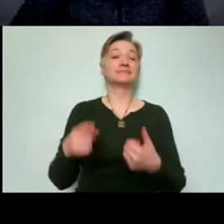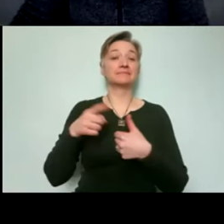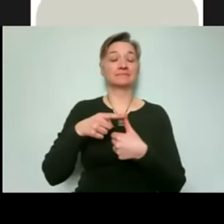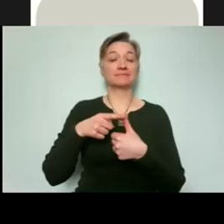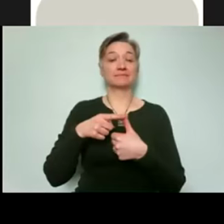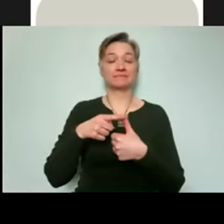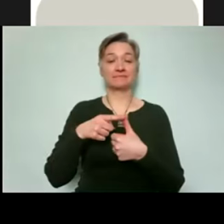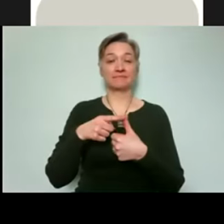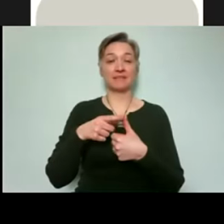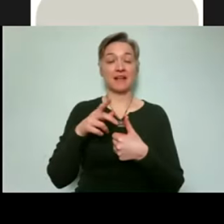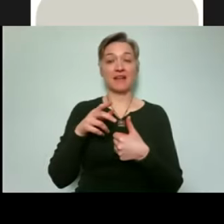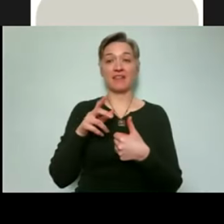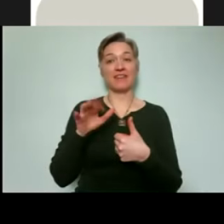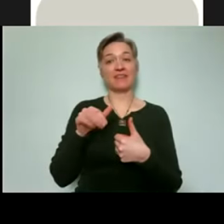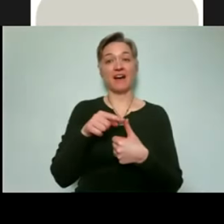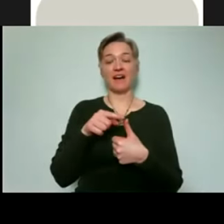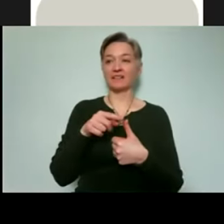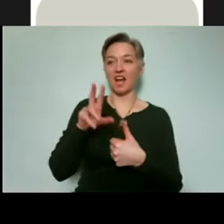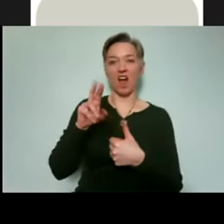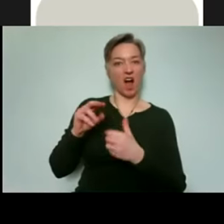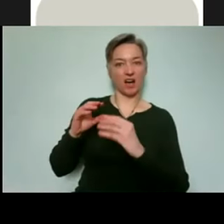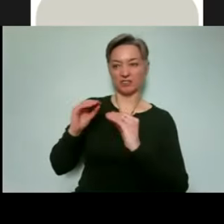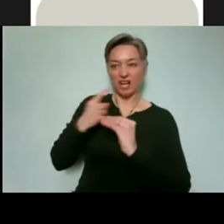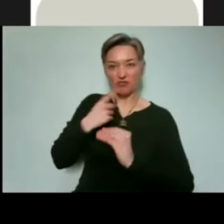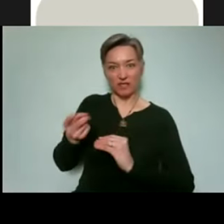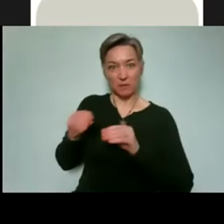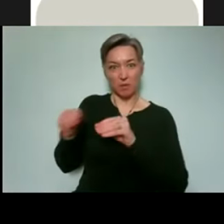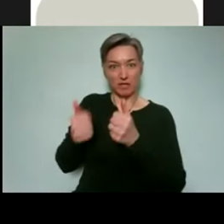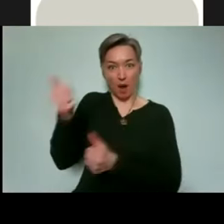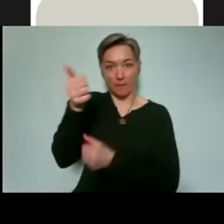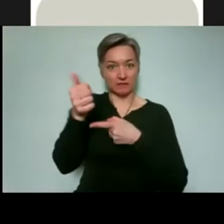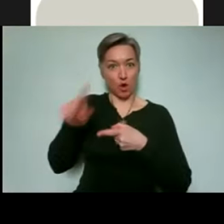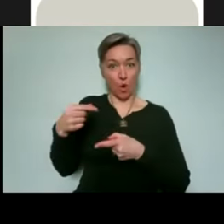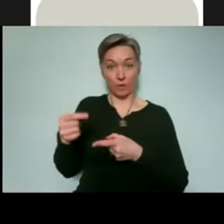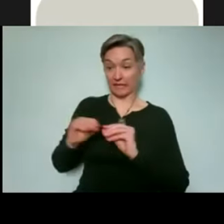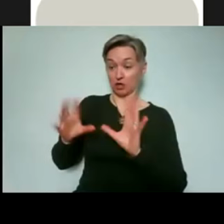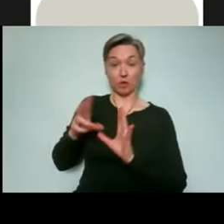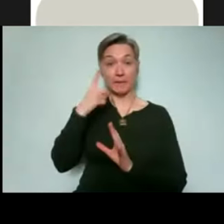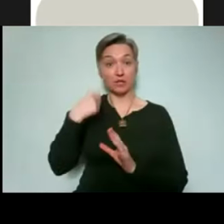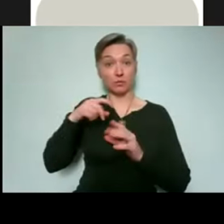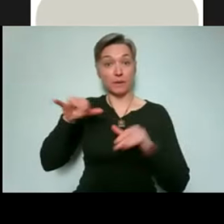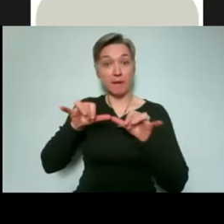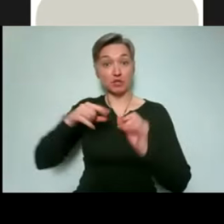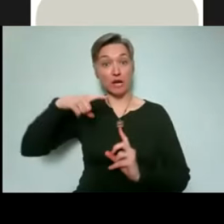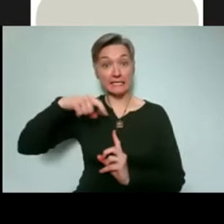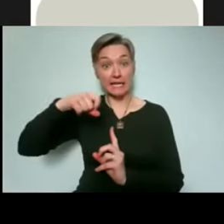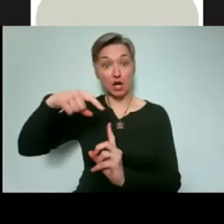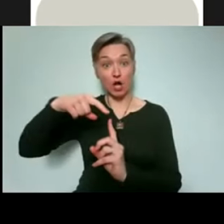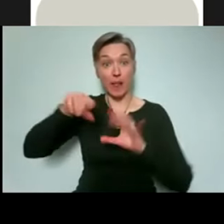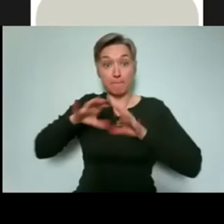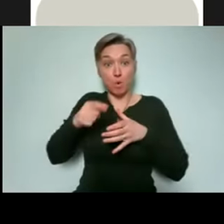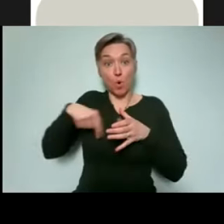of movement, of uninstructed movements, is this only evident because we measure a signal that's pooled over many neurons? So